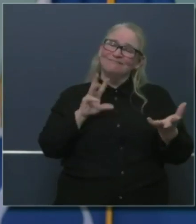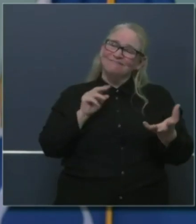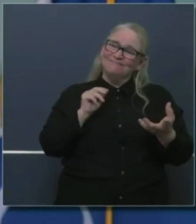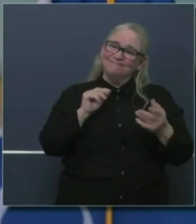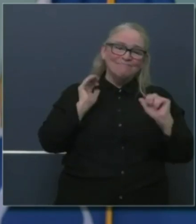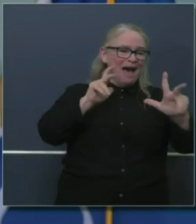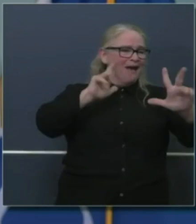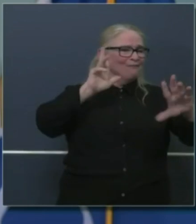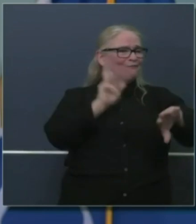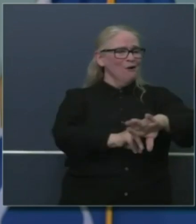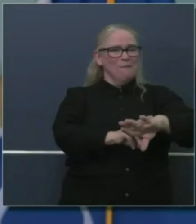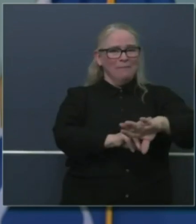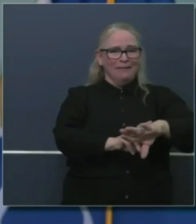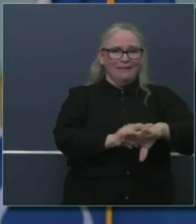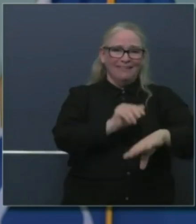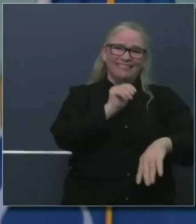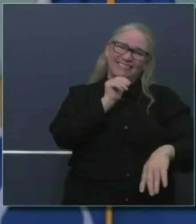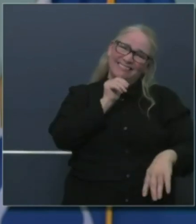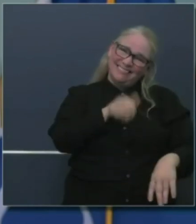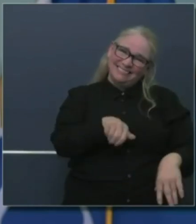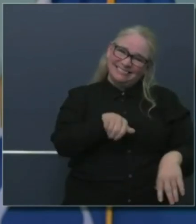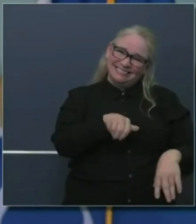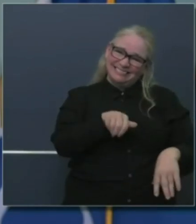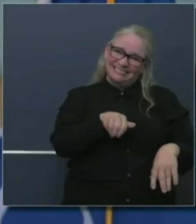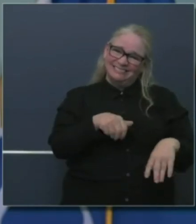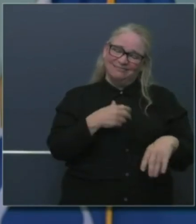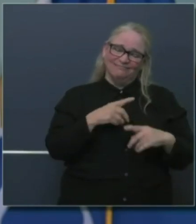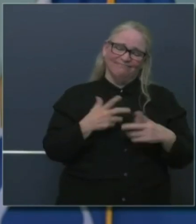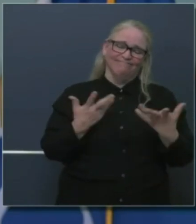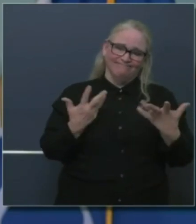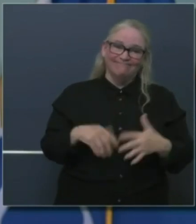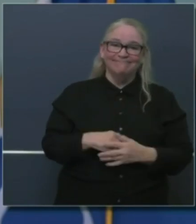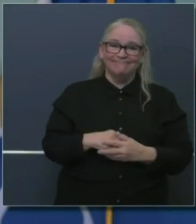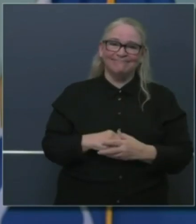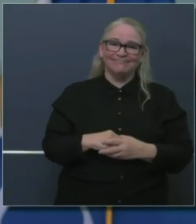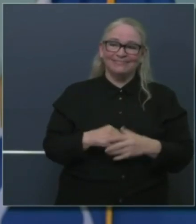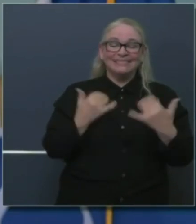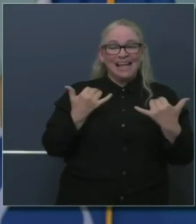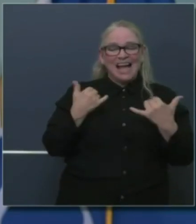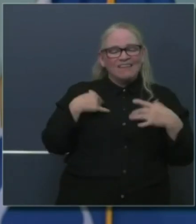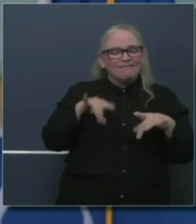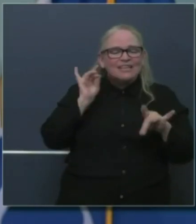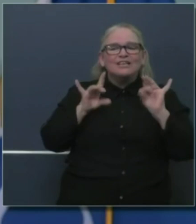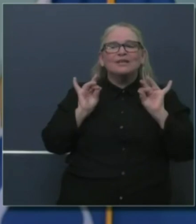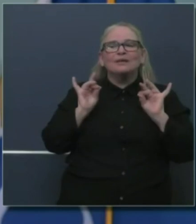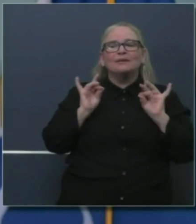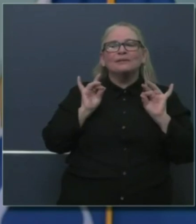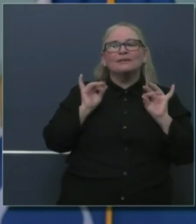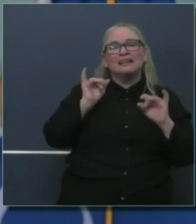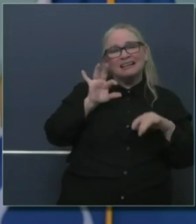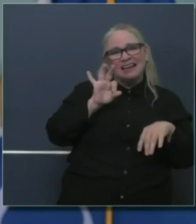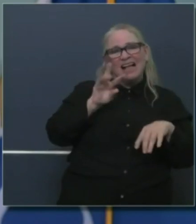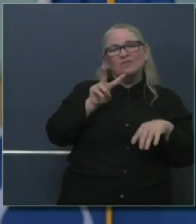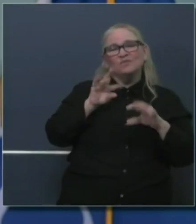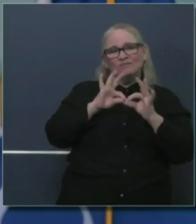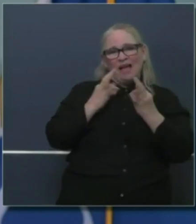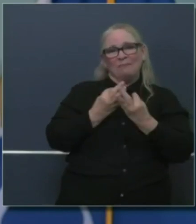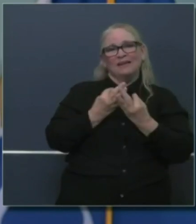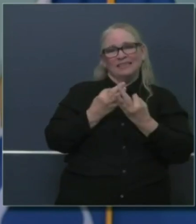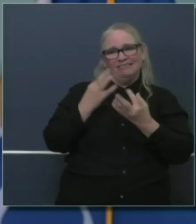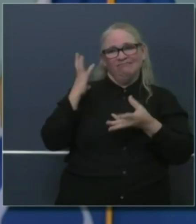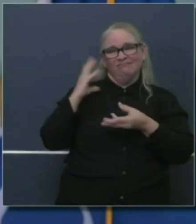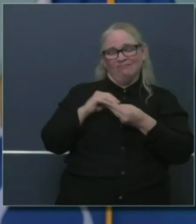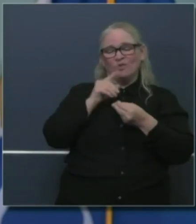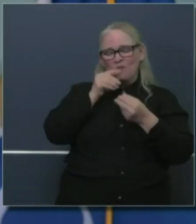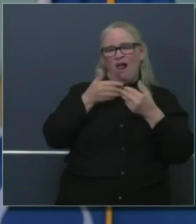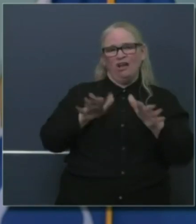are even in elected office saying that. Tell that to 92 families that were destroyed because they lost a loved one to this virus in